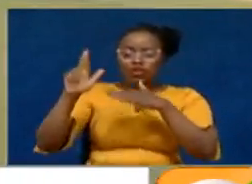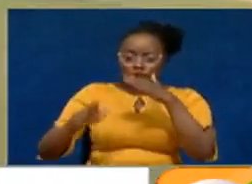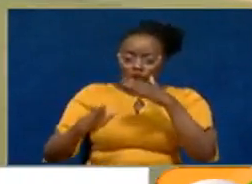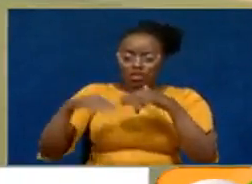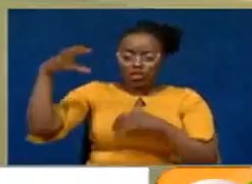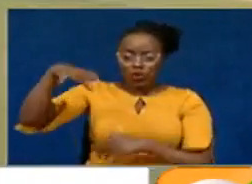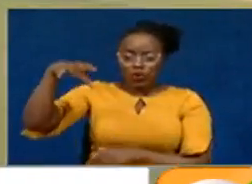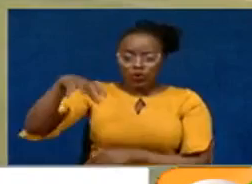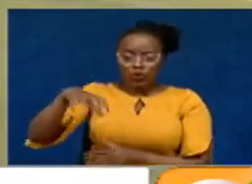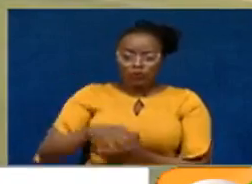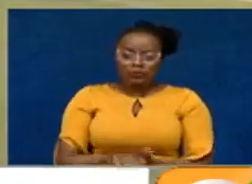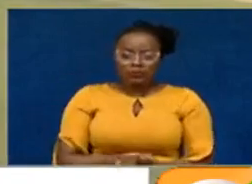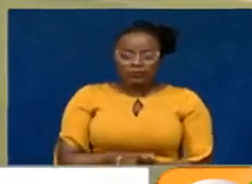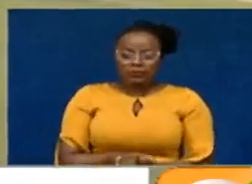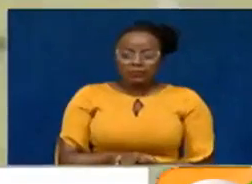in Congo.